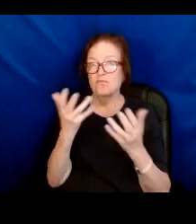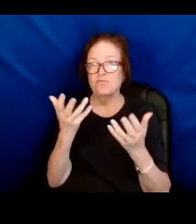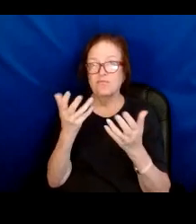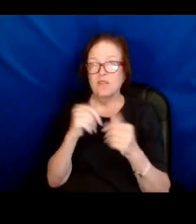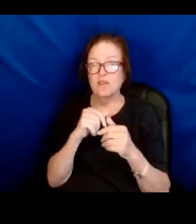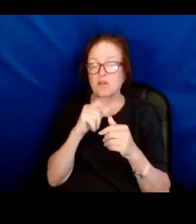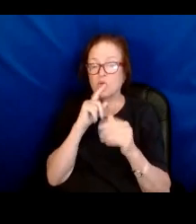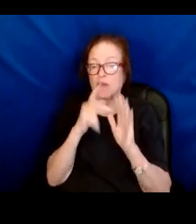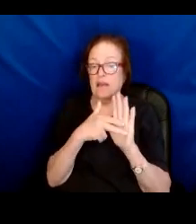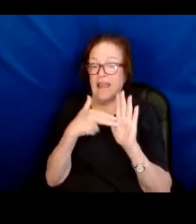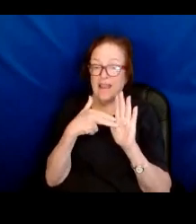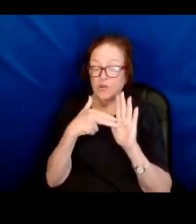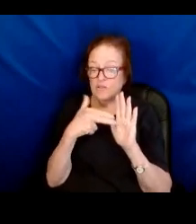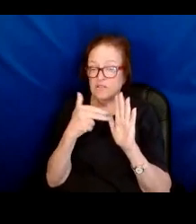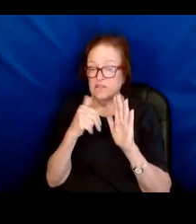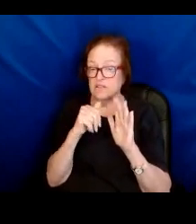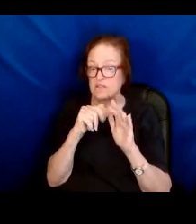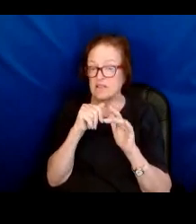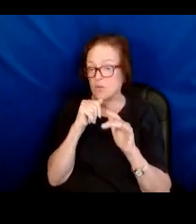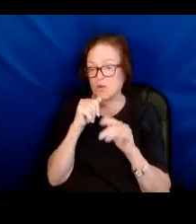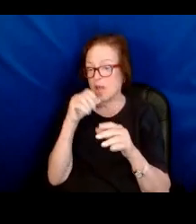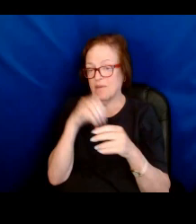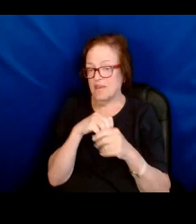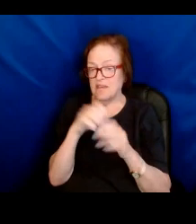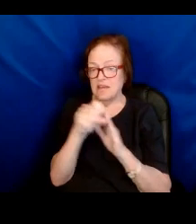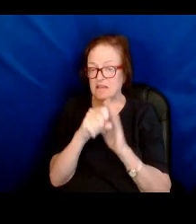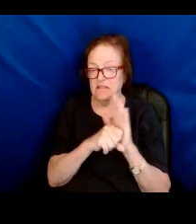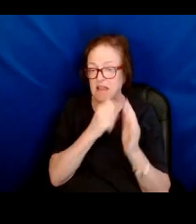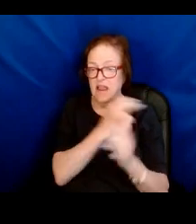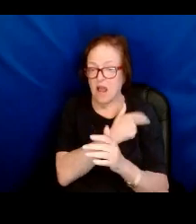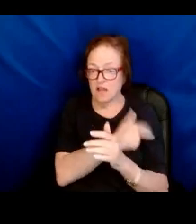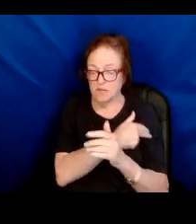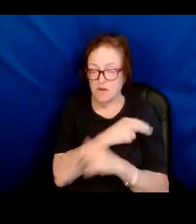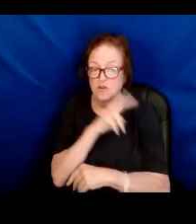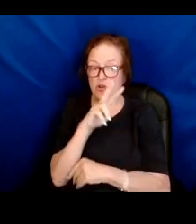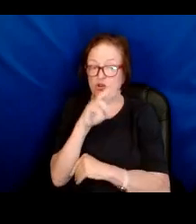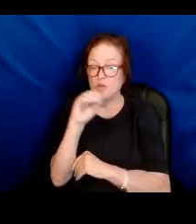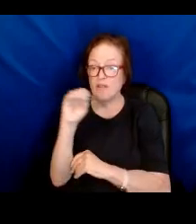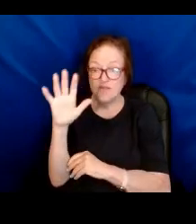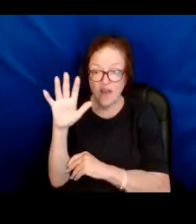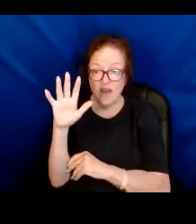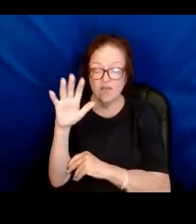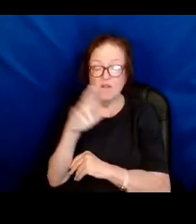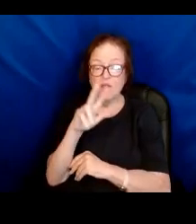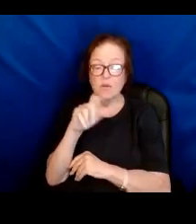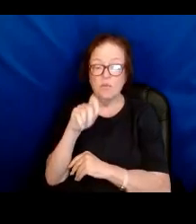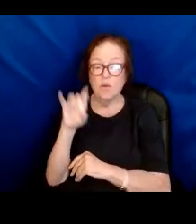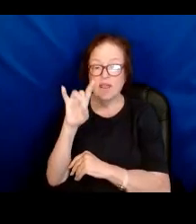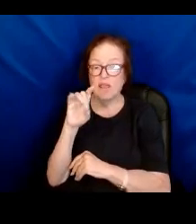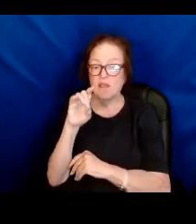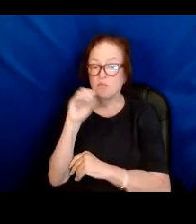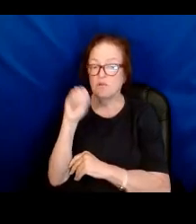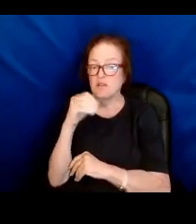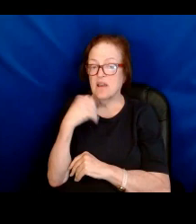had diagnoses that would not be in a state hospital. In 2005, only 3.8% of patients had